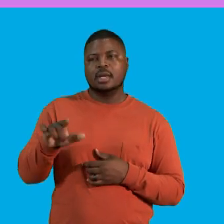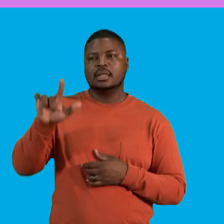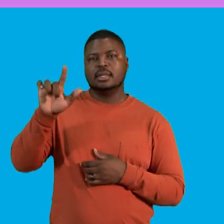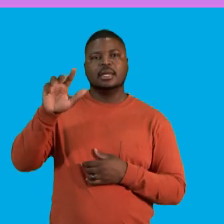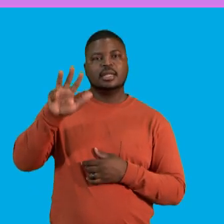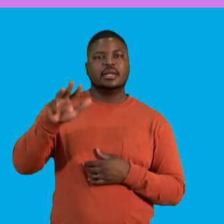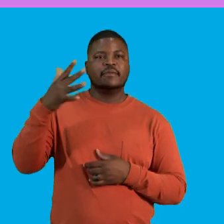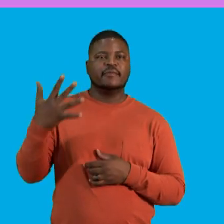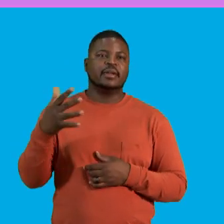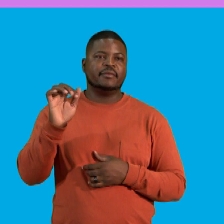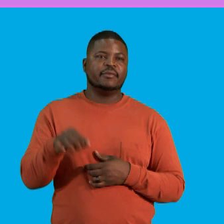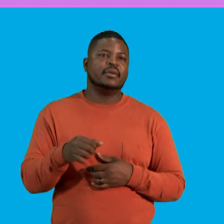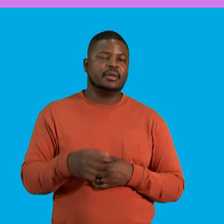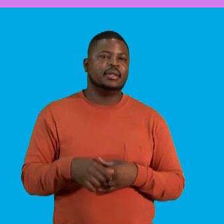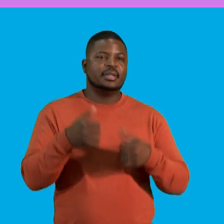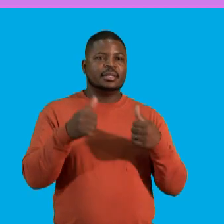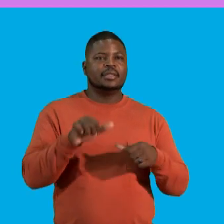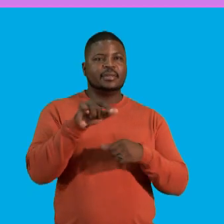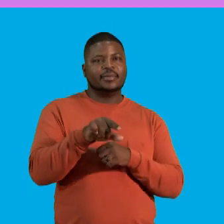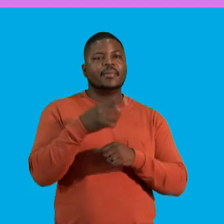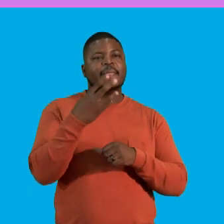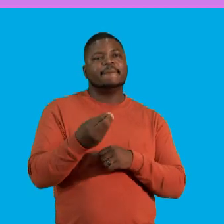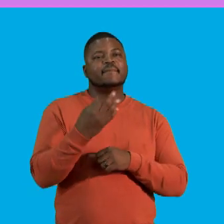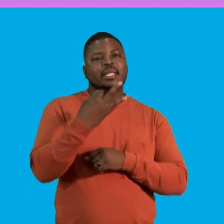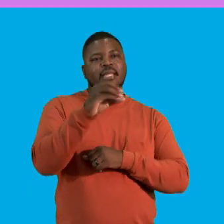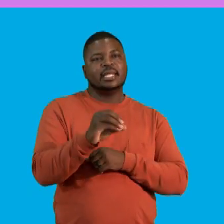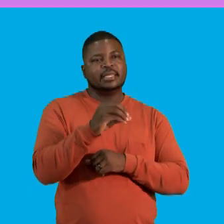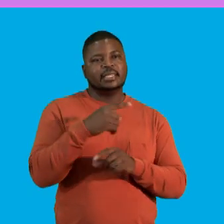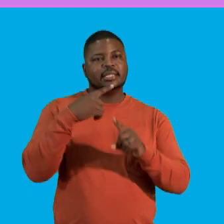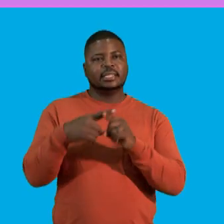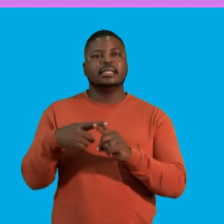5,695 cents. Then we have 30 multiplied by